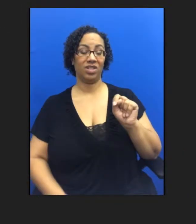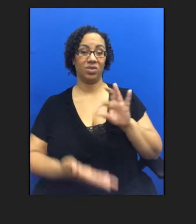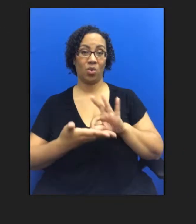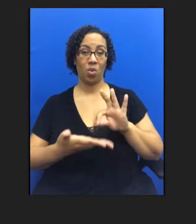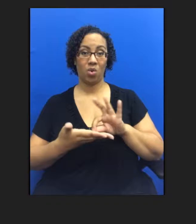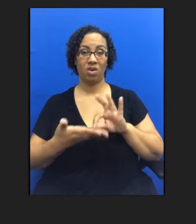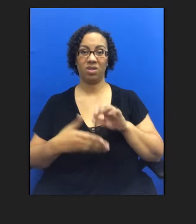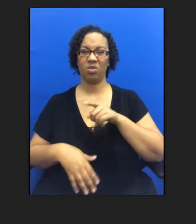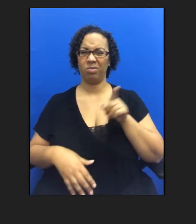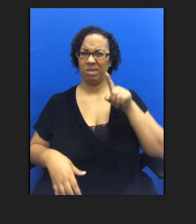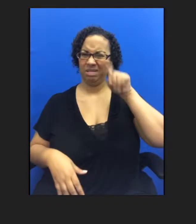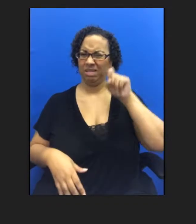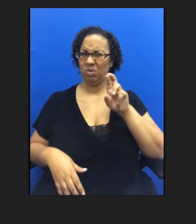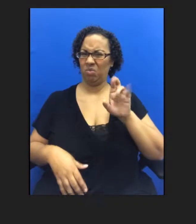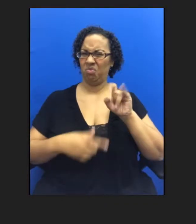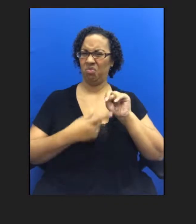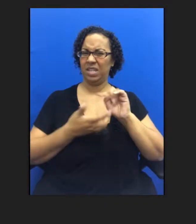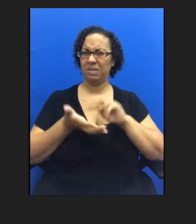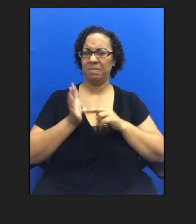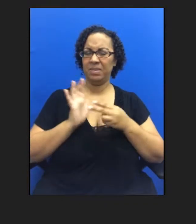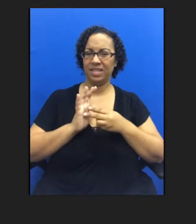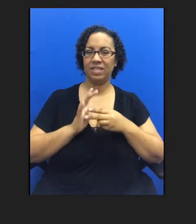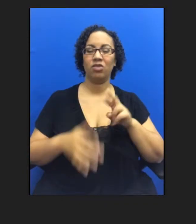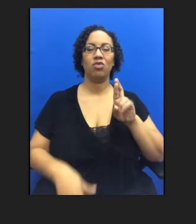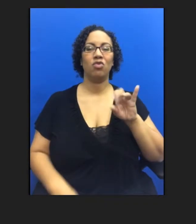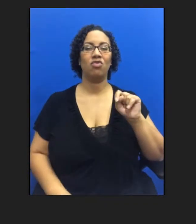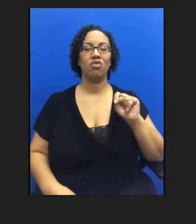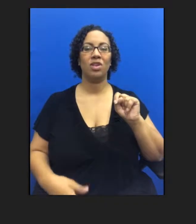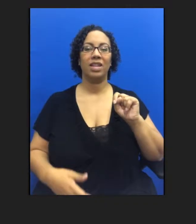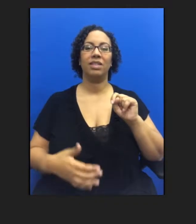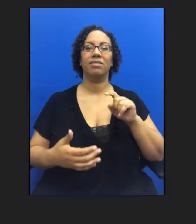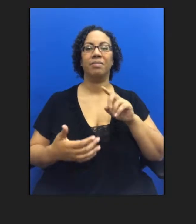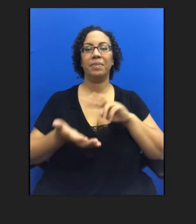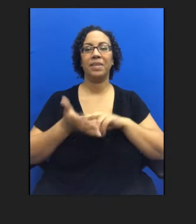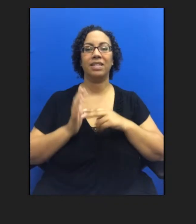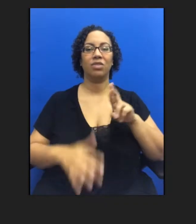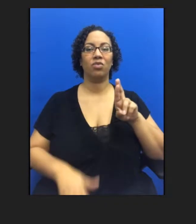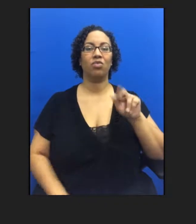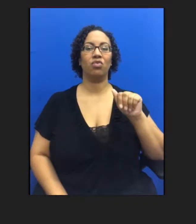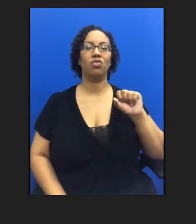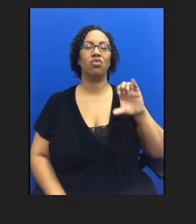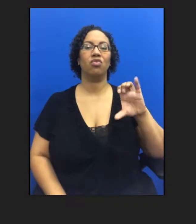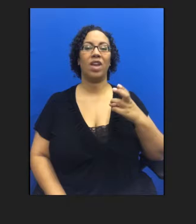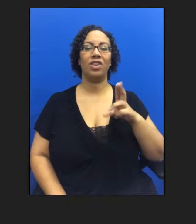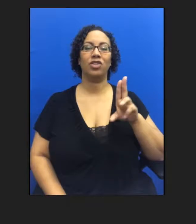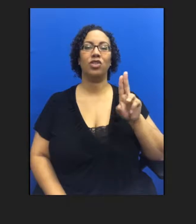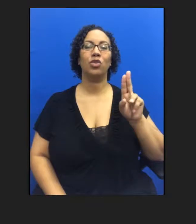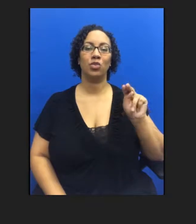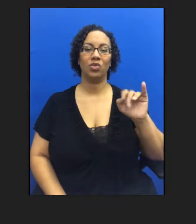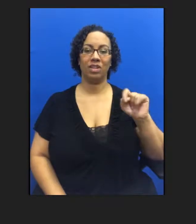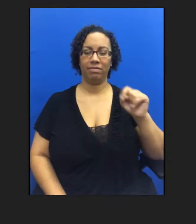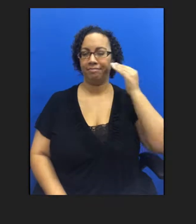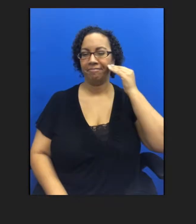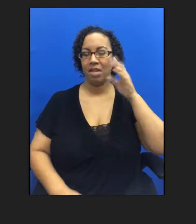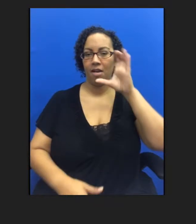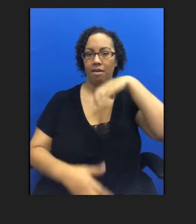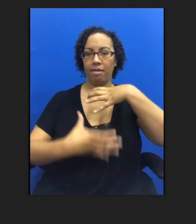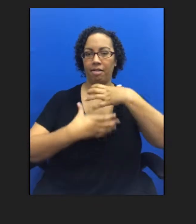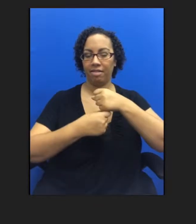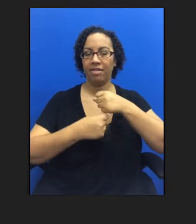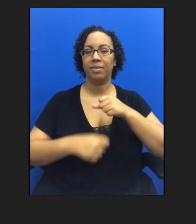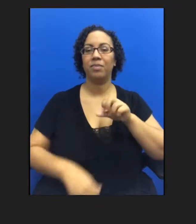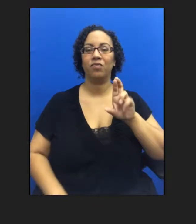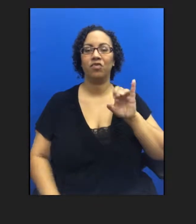the average student across the nation. Each student receives a RIT score. The RIT